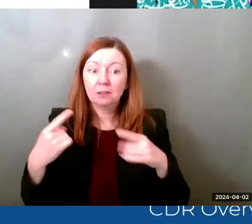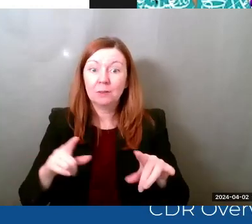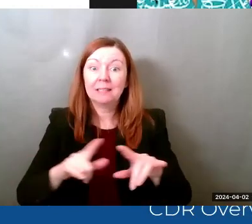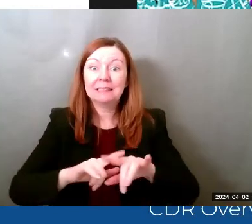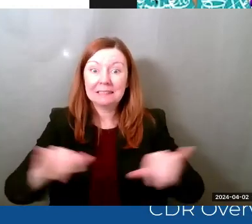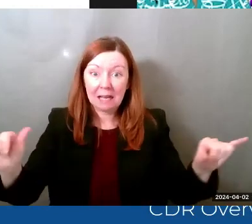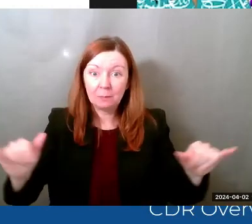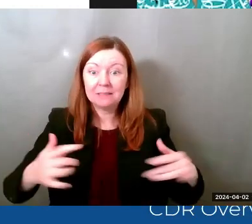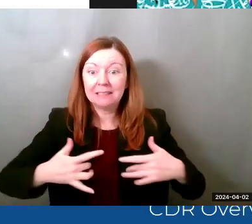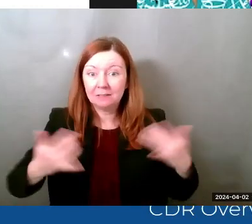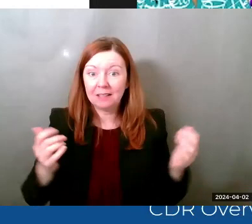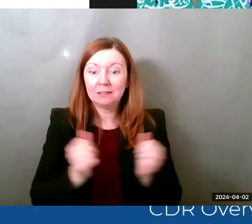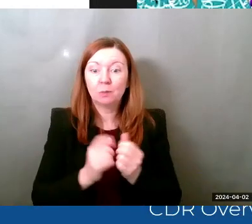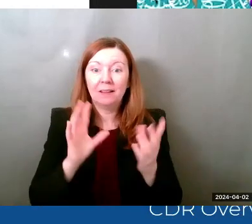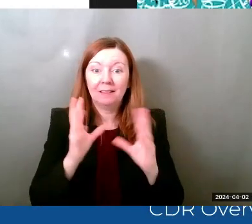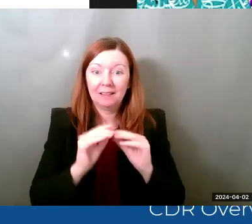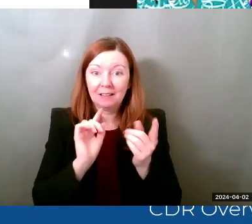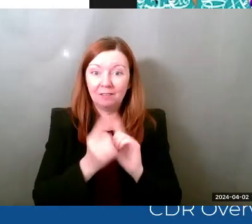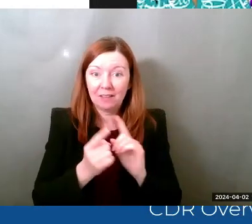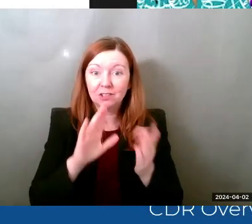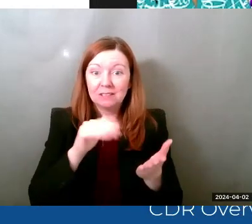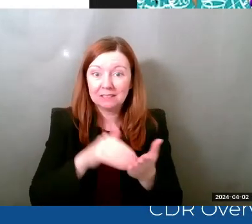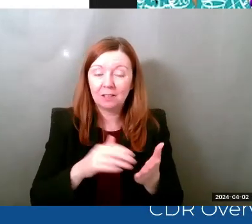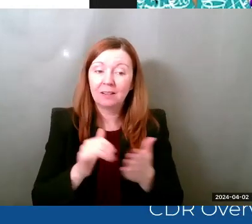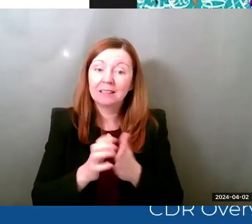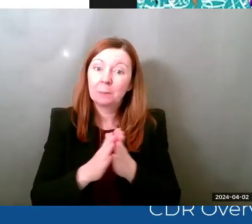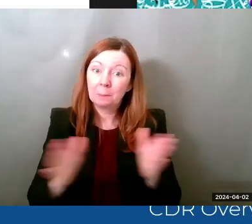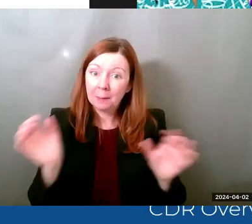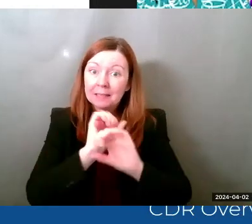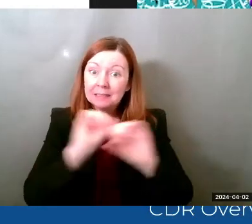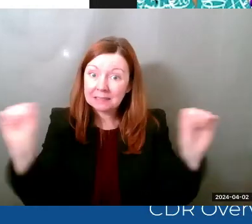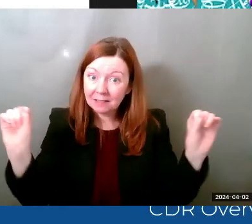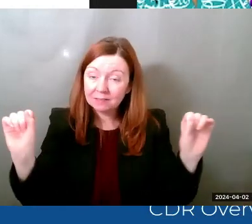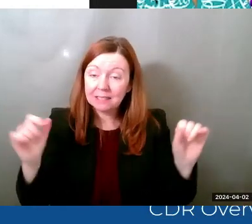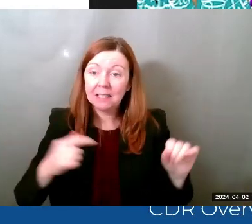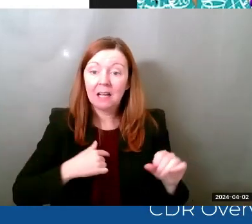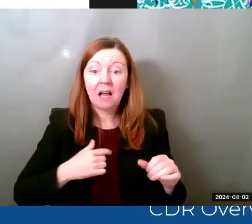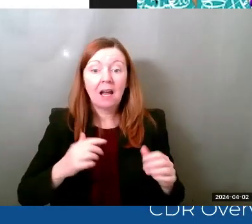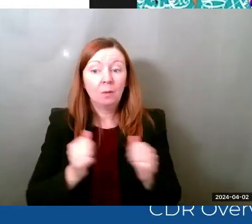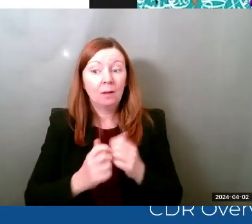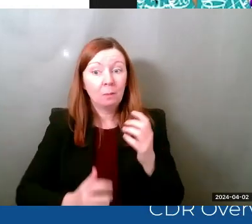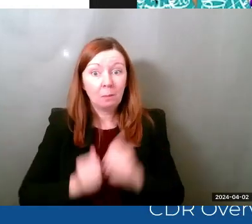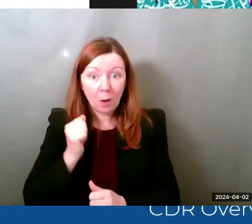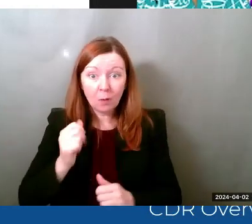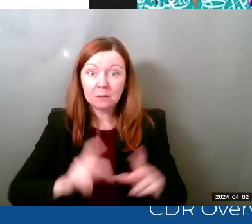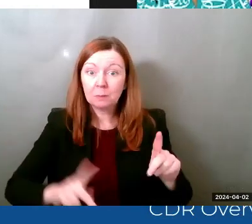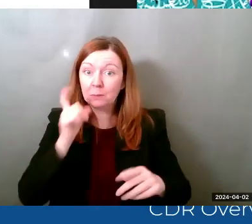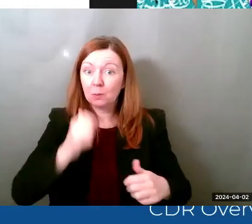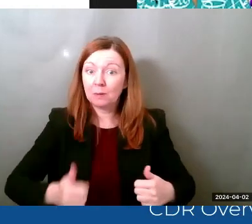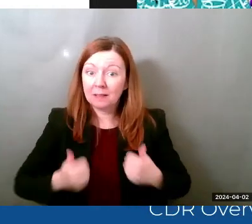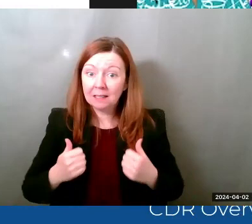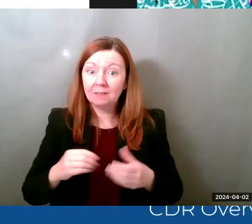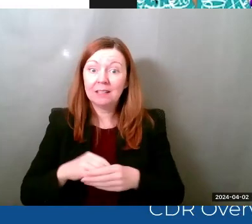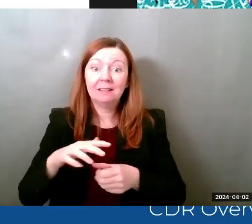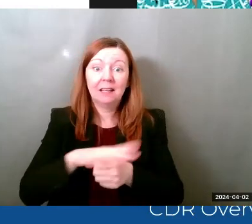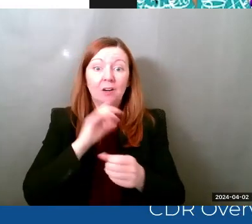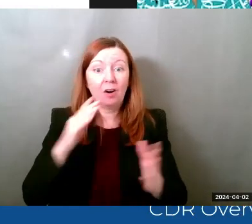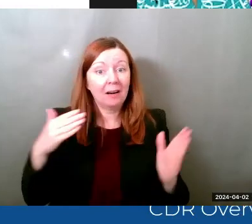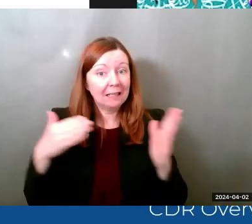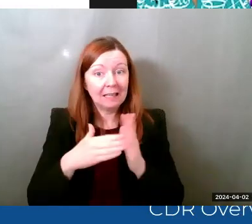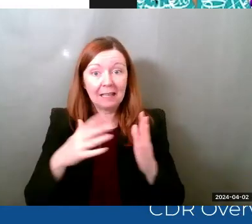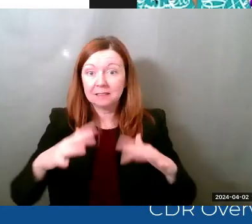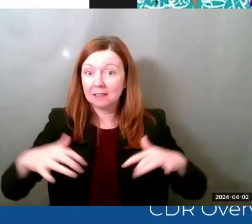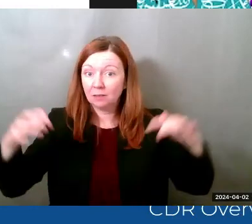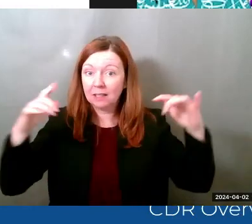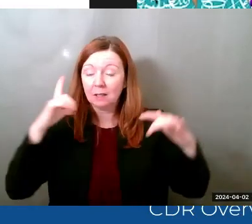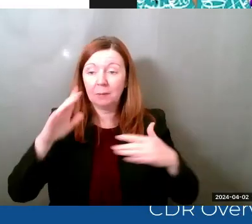the convention center? This is a public safety matter, and I, along with a majority of the residents of this area, are opposed to this